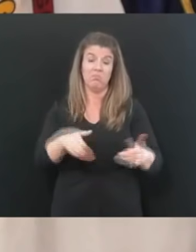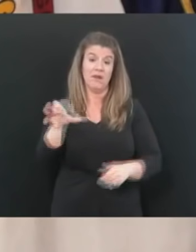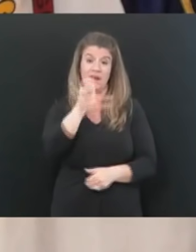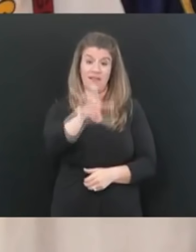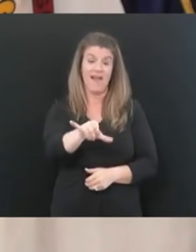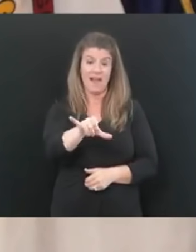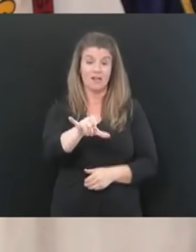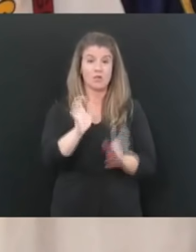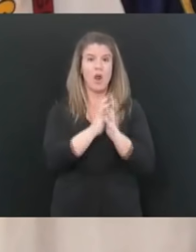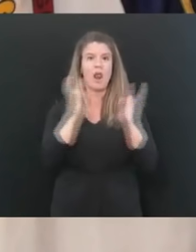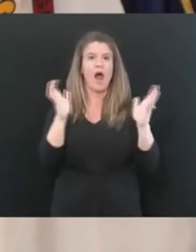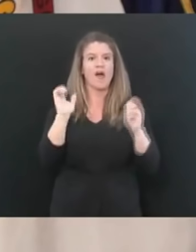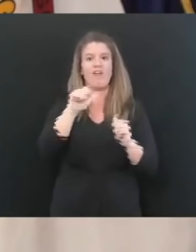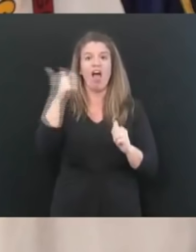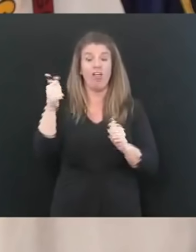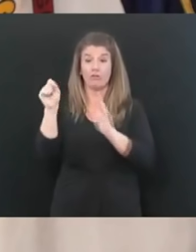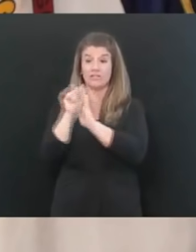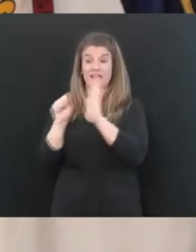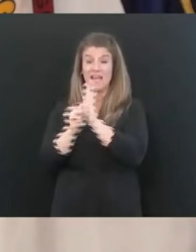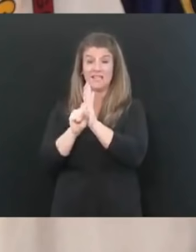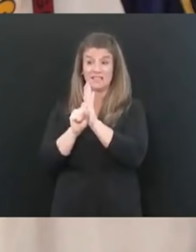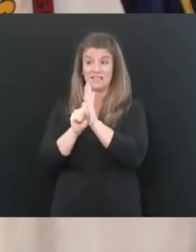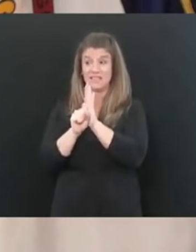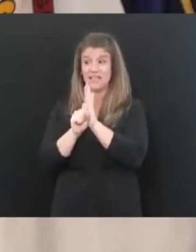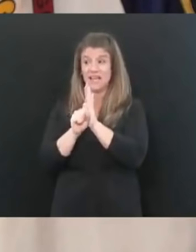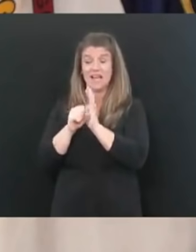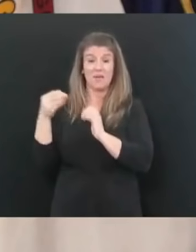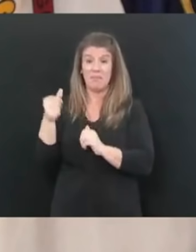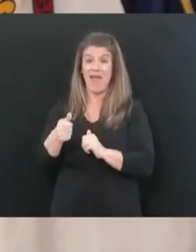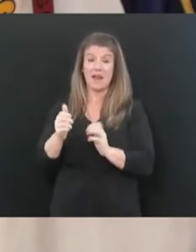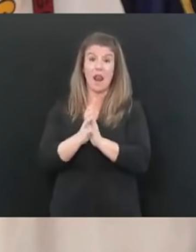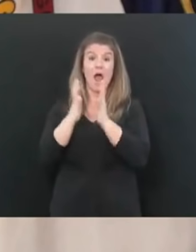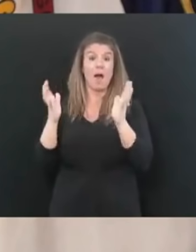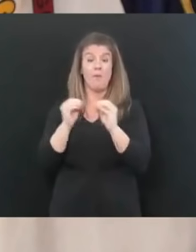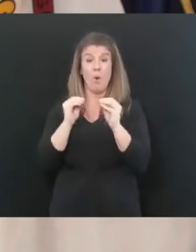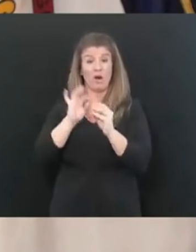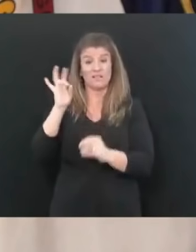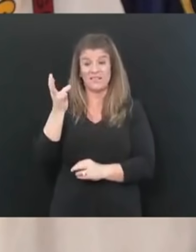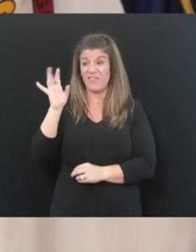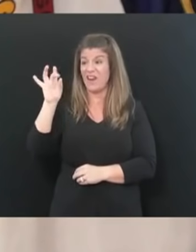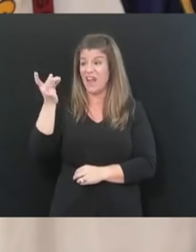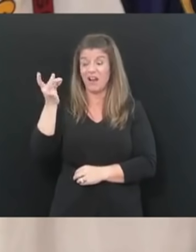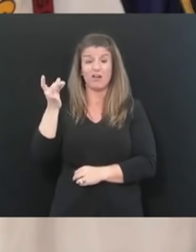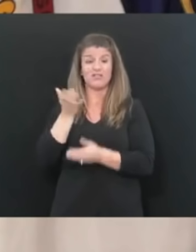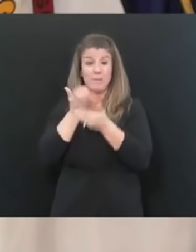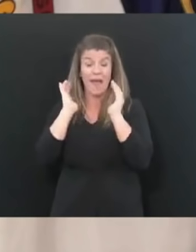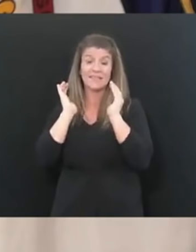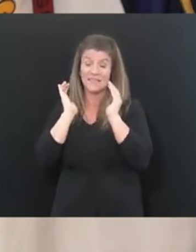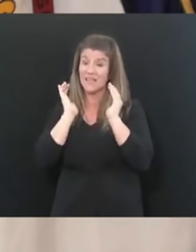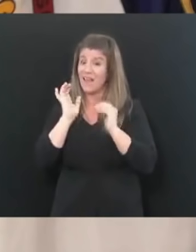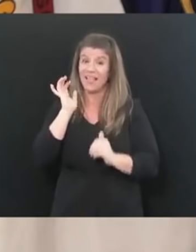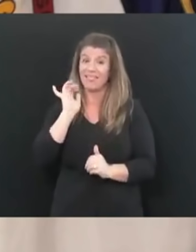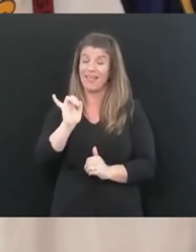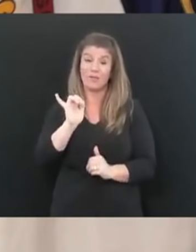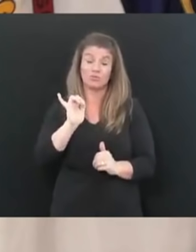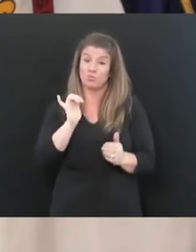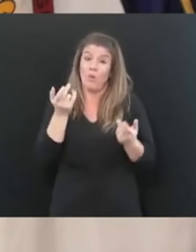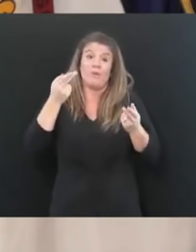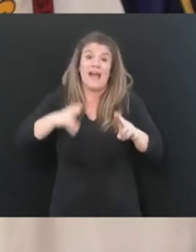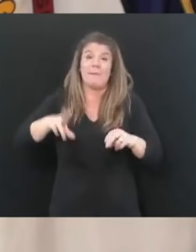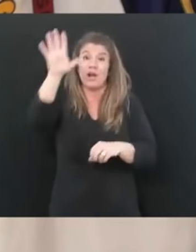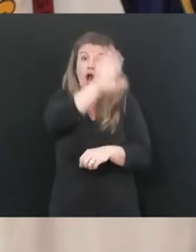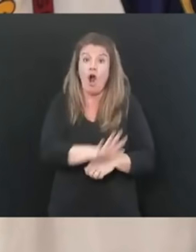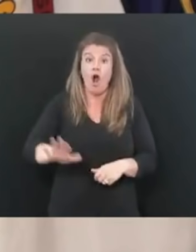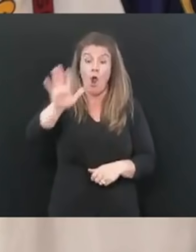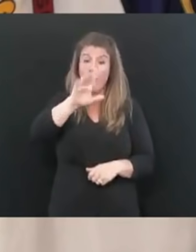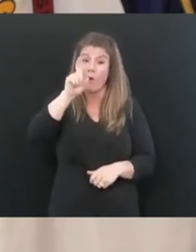so a lot of other states paid you know, numbers like $7, $8 for masks and stuff like that. And so that was just a going thing. And we had to jump